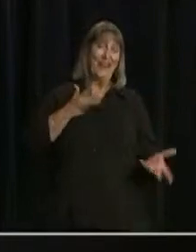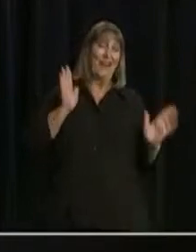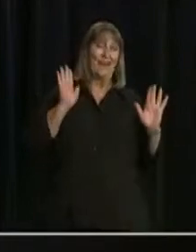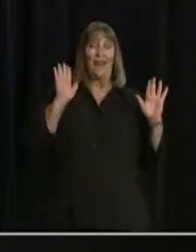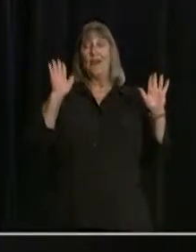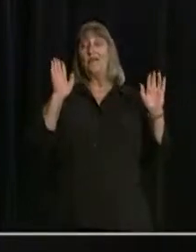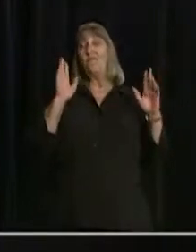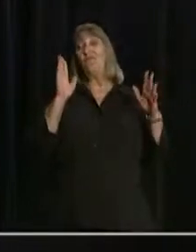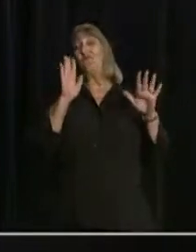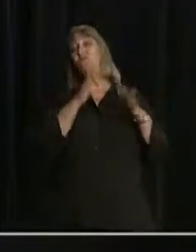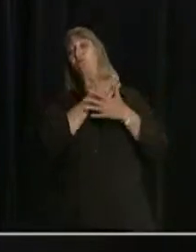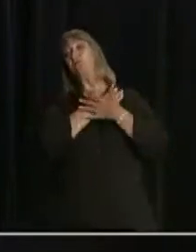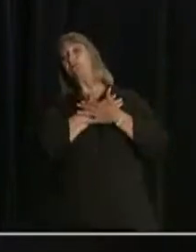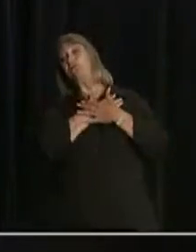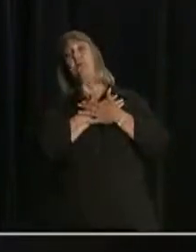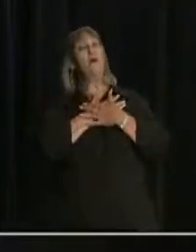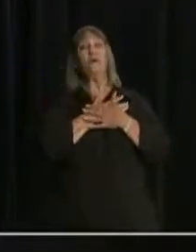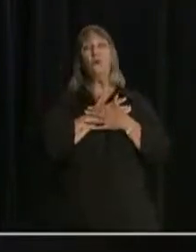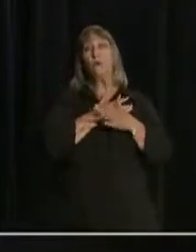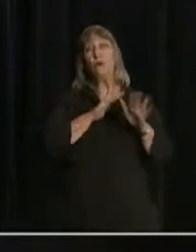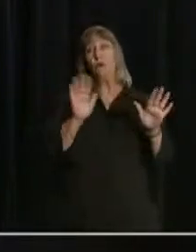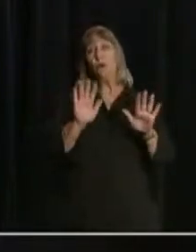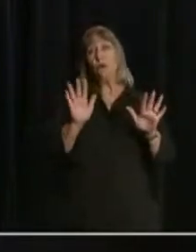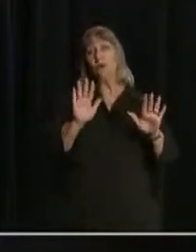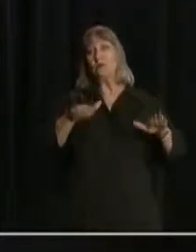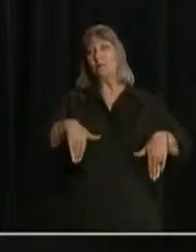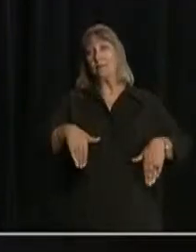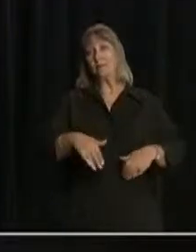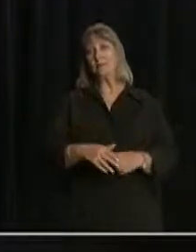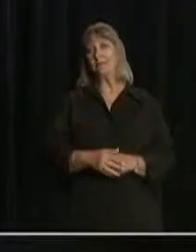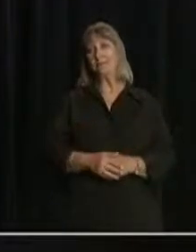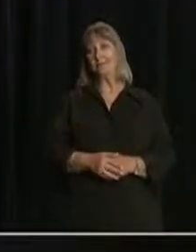ball. I mean, we might go into different phases of